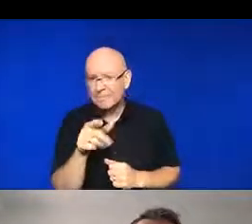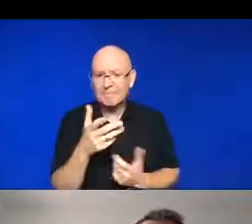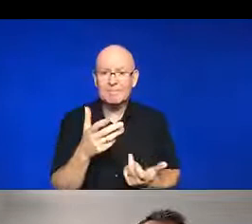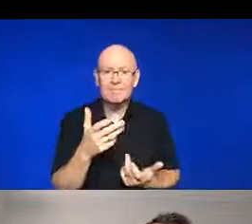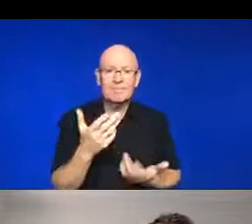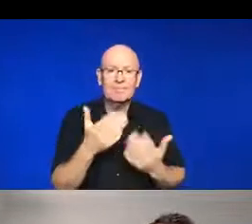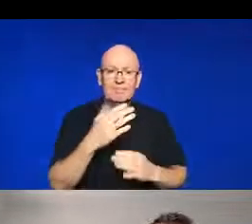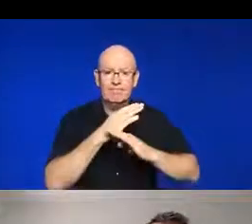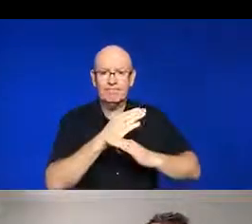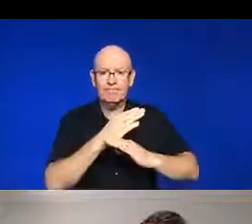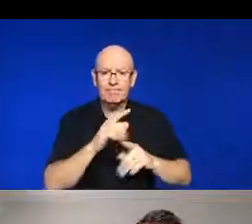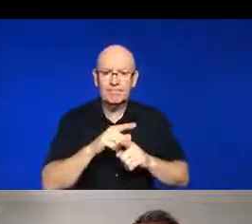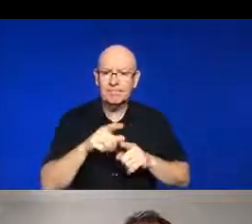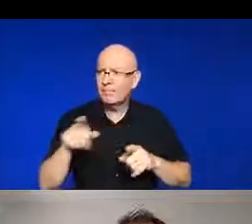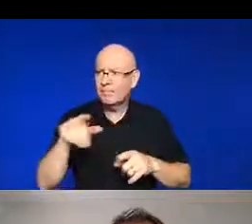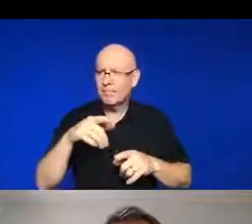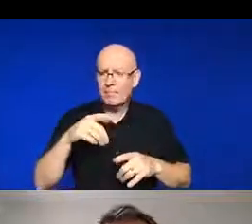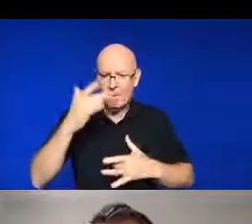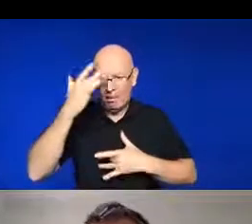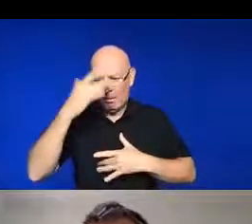home delivery of food and